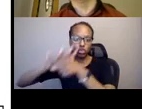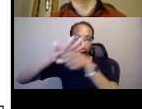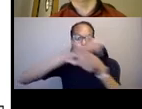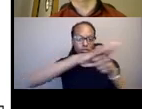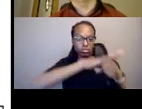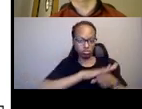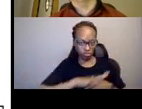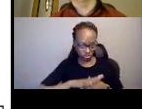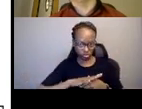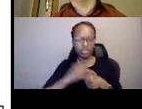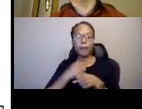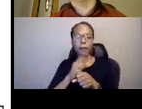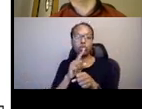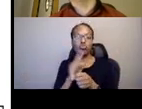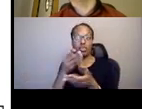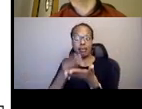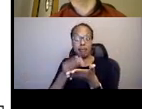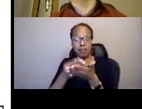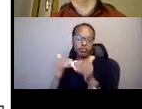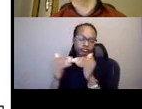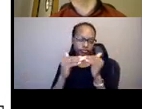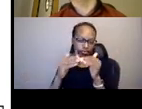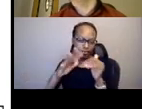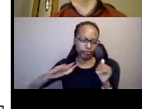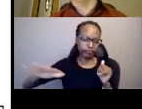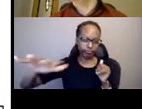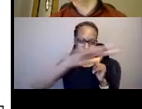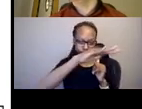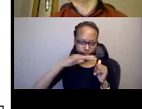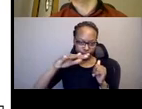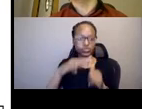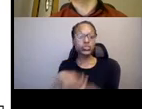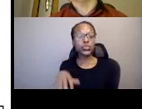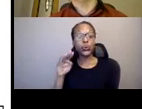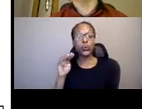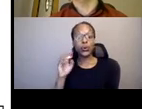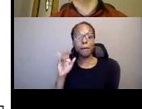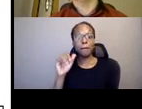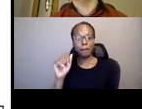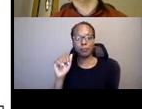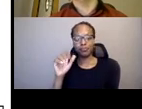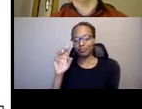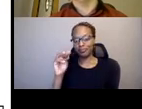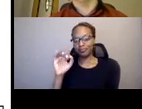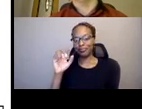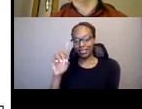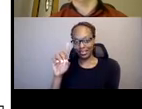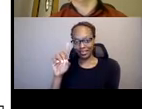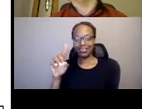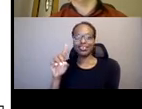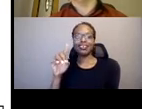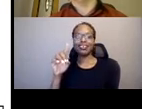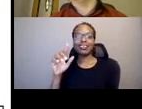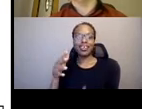citizen. The Mid-Atlantic Arts Foundation manages these states, the New York, New Jersey,